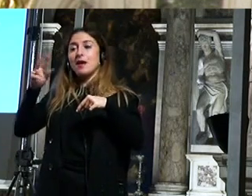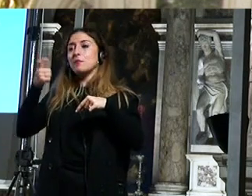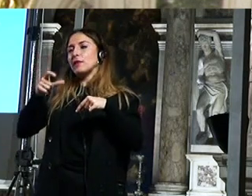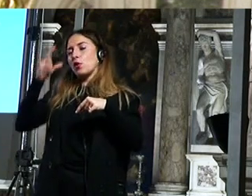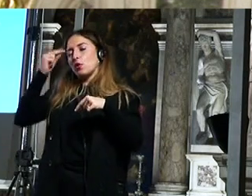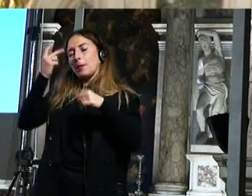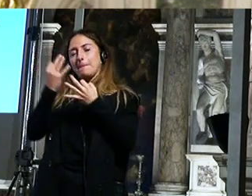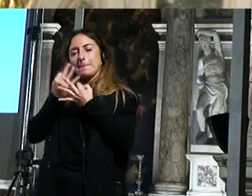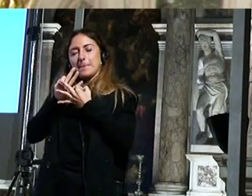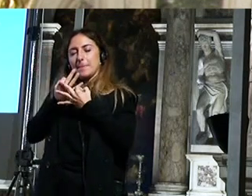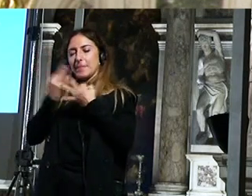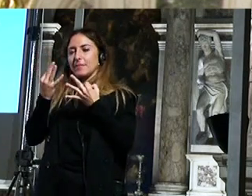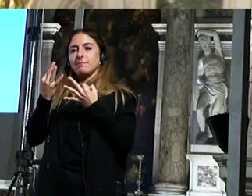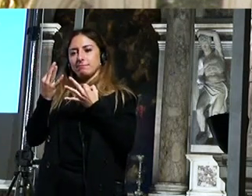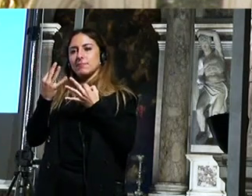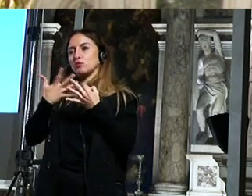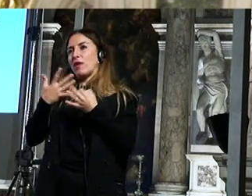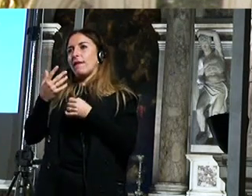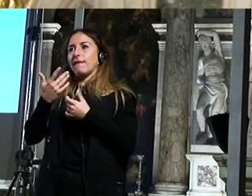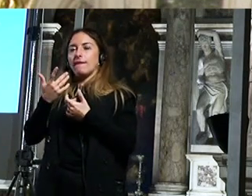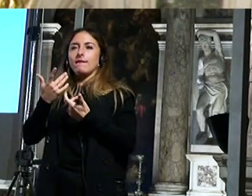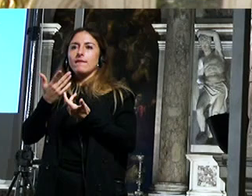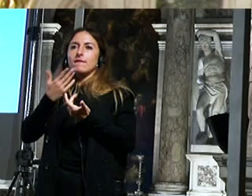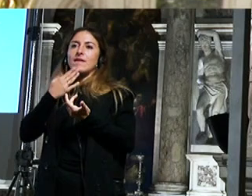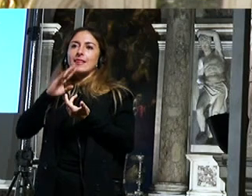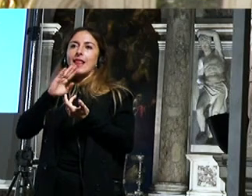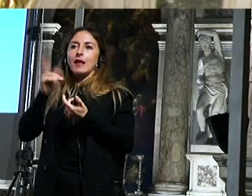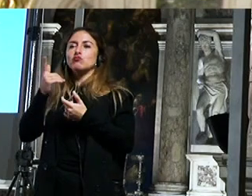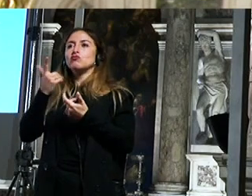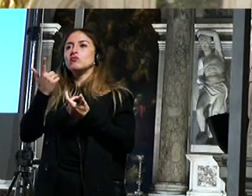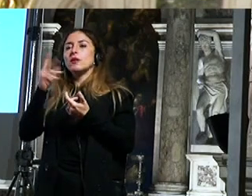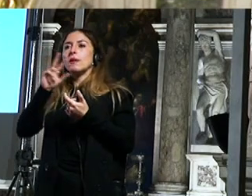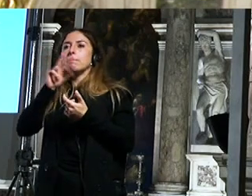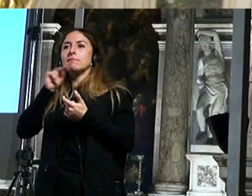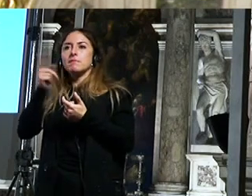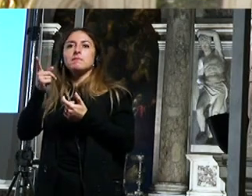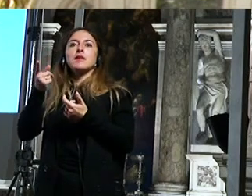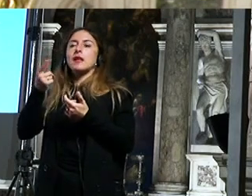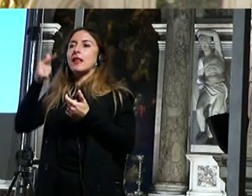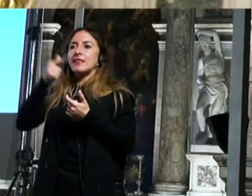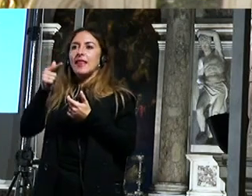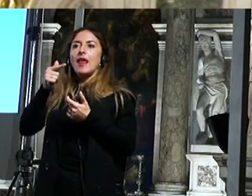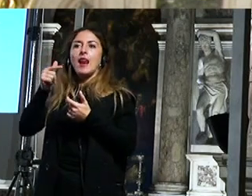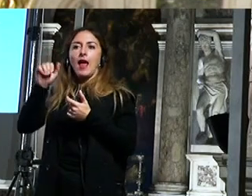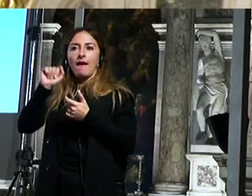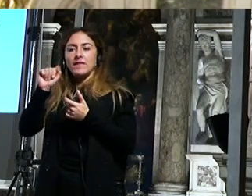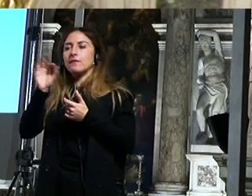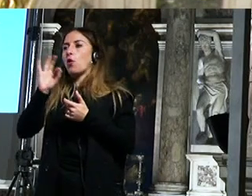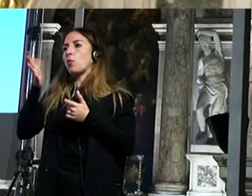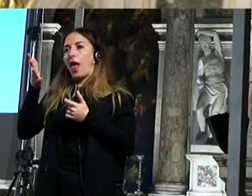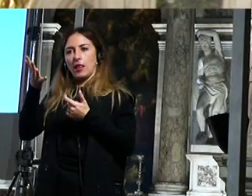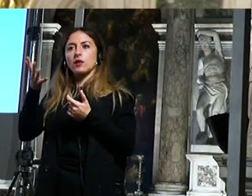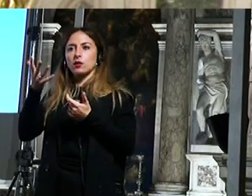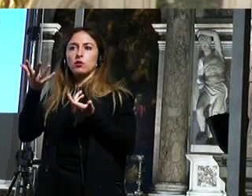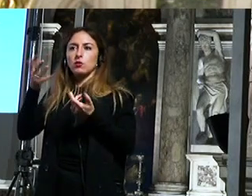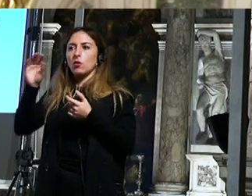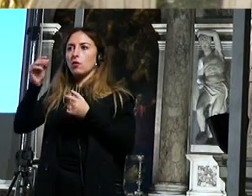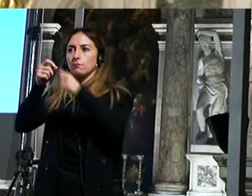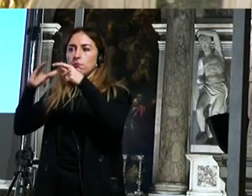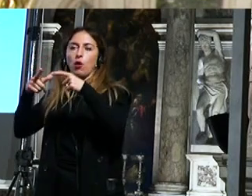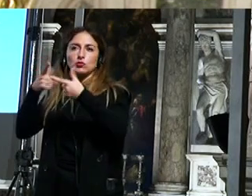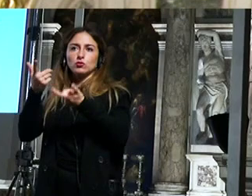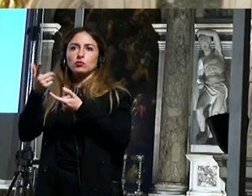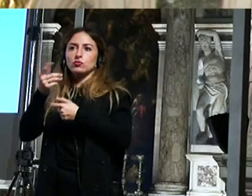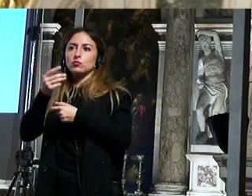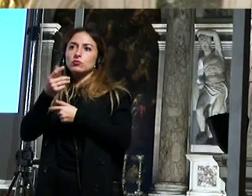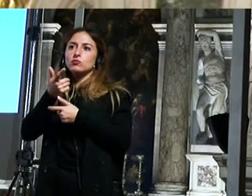Aviv or Jerusalem or anywhere in Israel, there is a surreality that is almost literary. There is a sense of